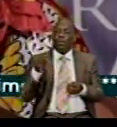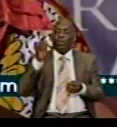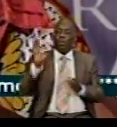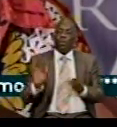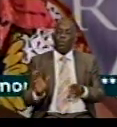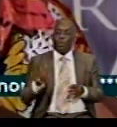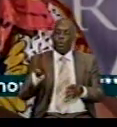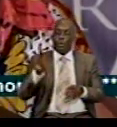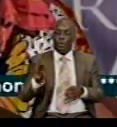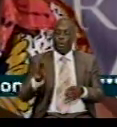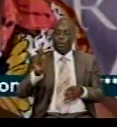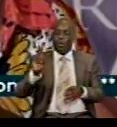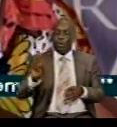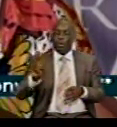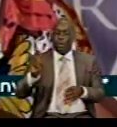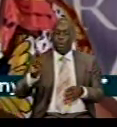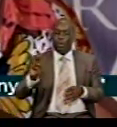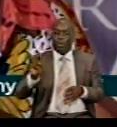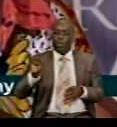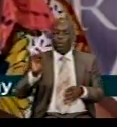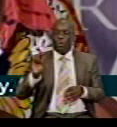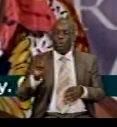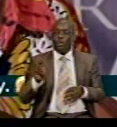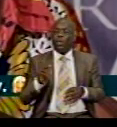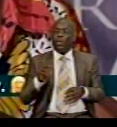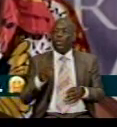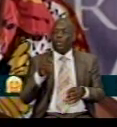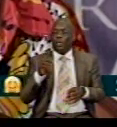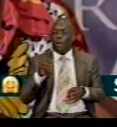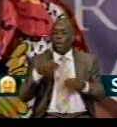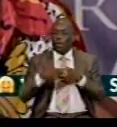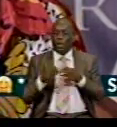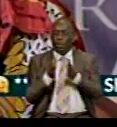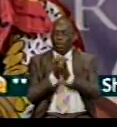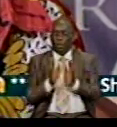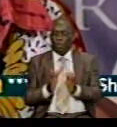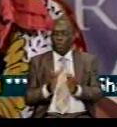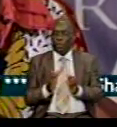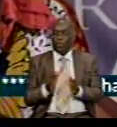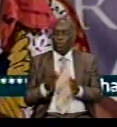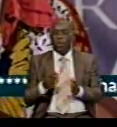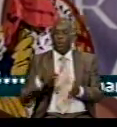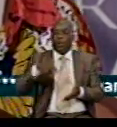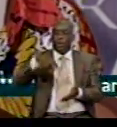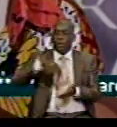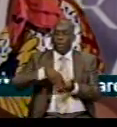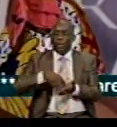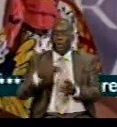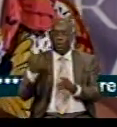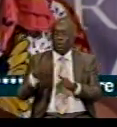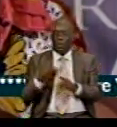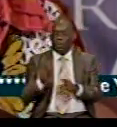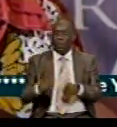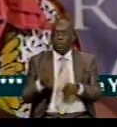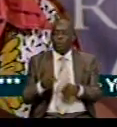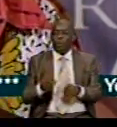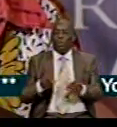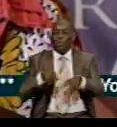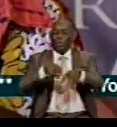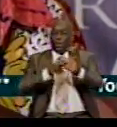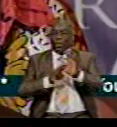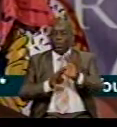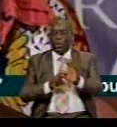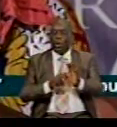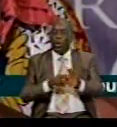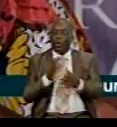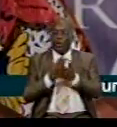became blind. After the prayer, I got up from that chair where somebody must always hold me to sit and hold me to get up. I